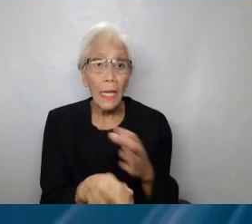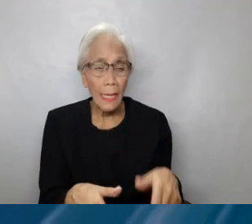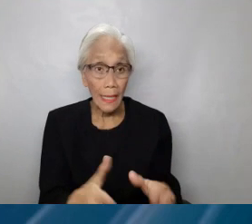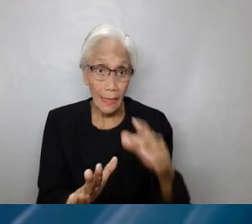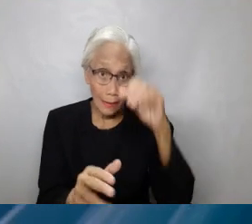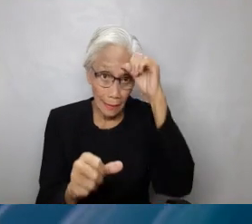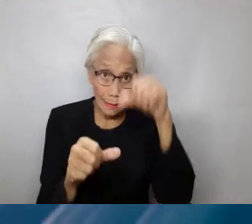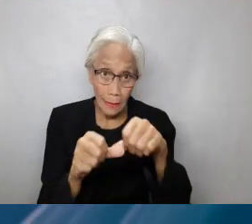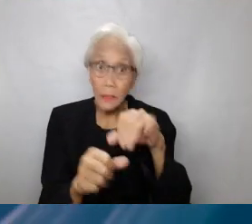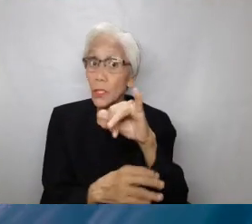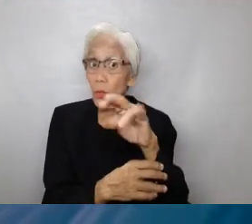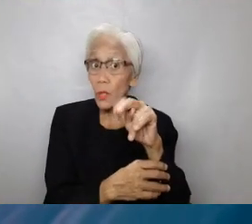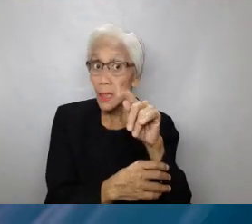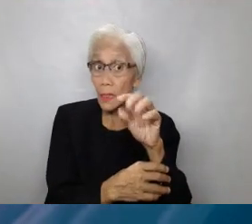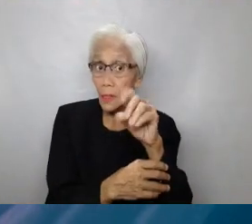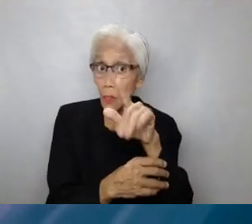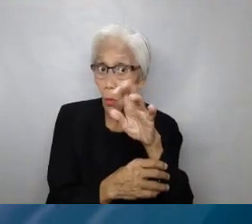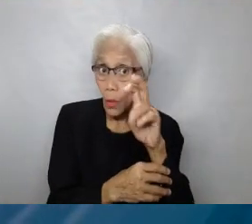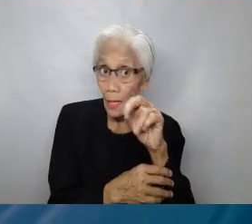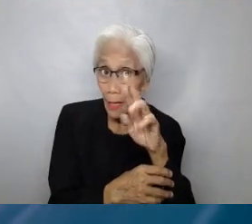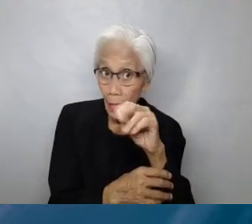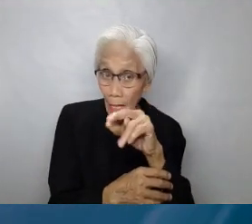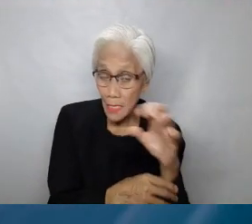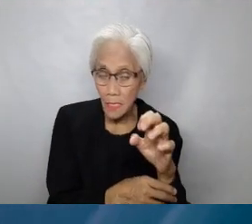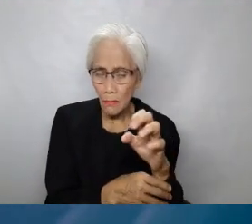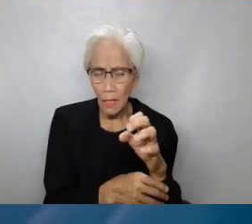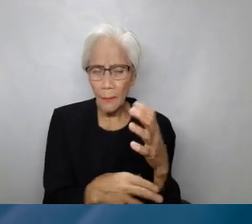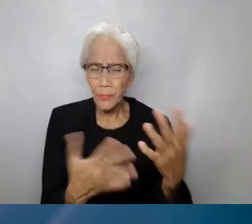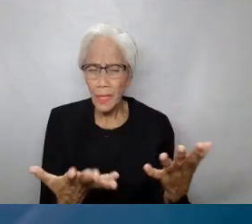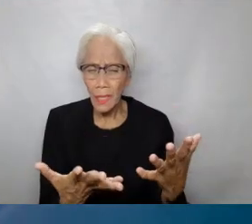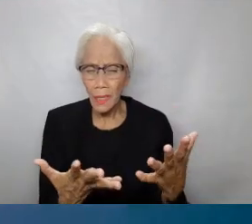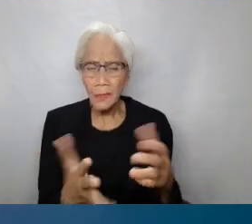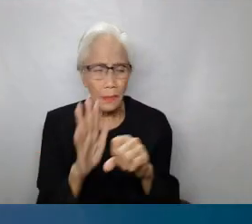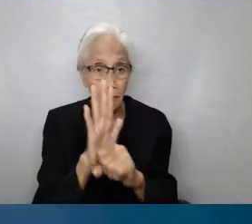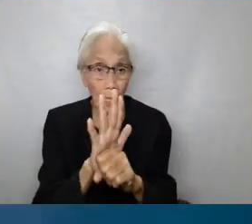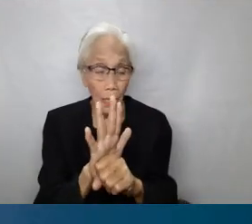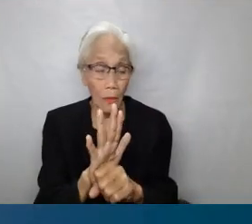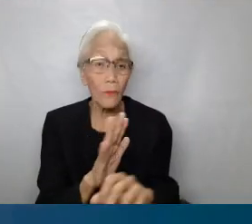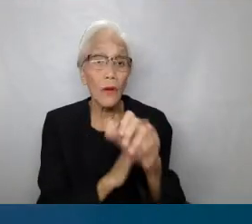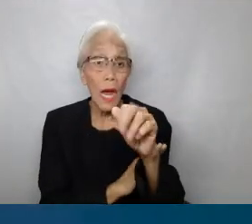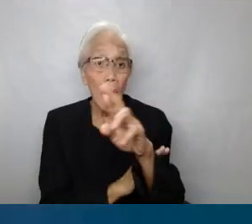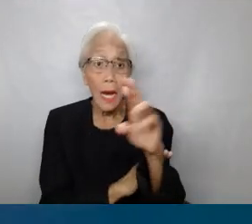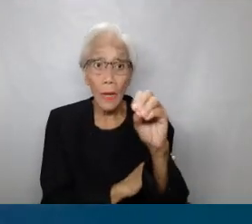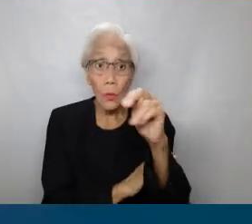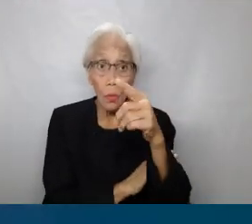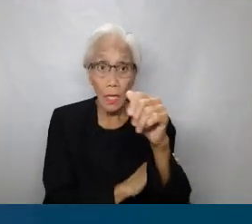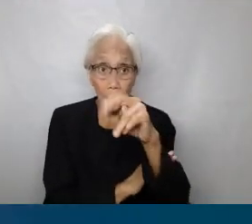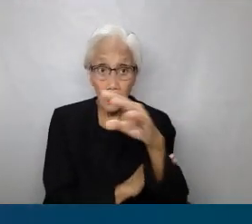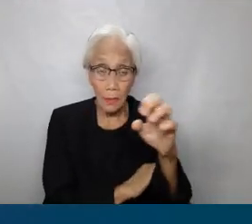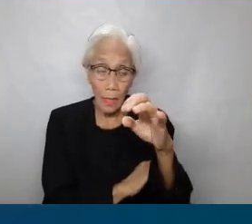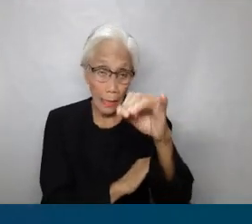faith. Tandaan na ang intolerance, yung kawalan ng tolerance, is a sign of arrogance